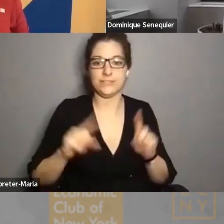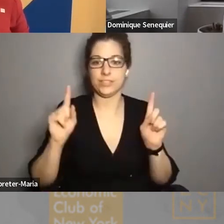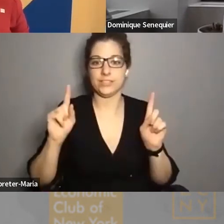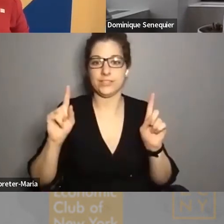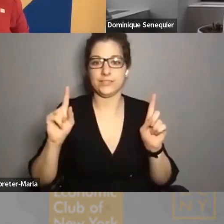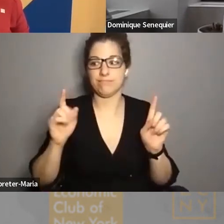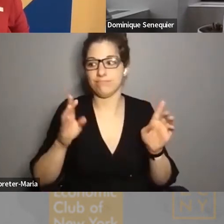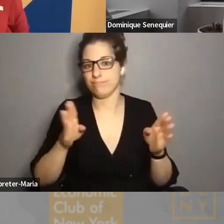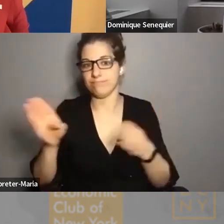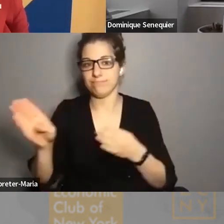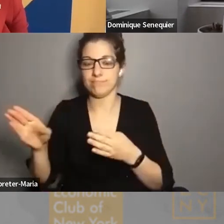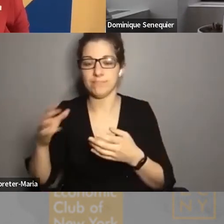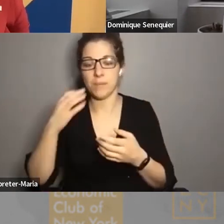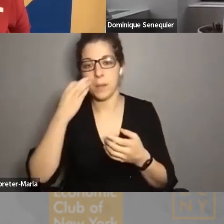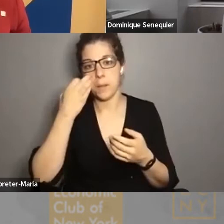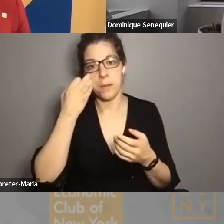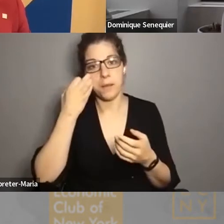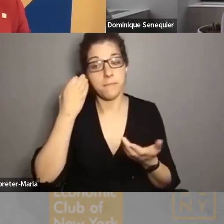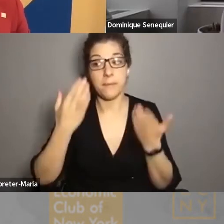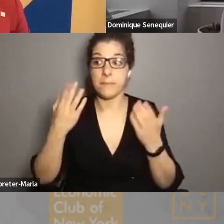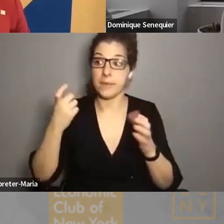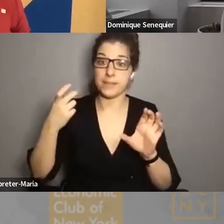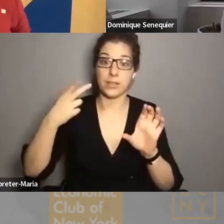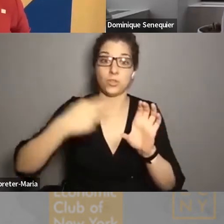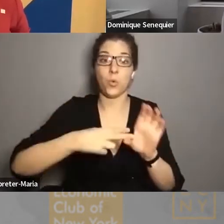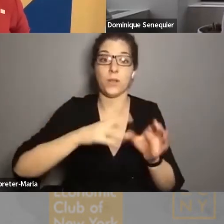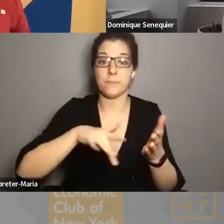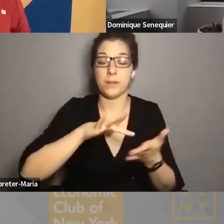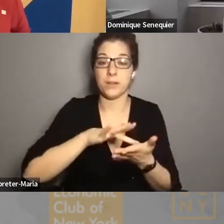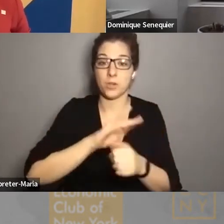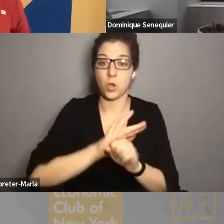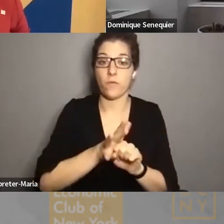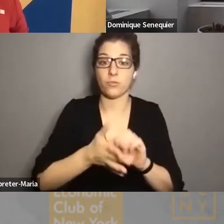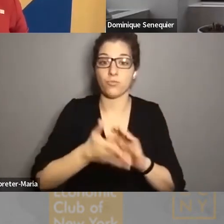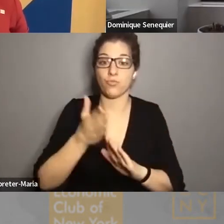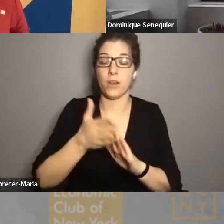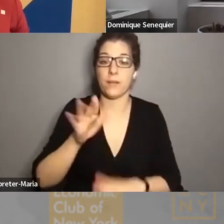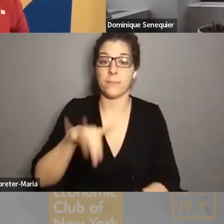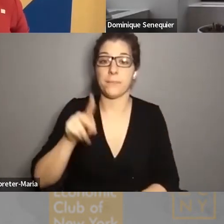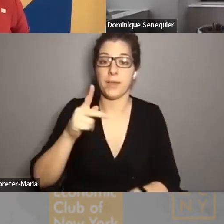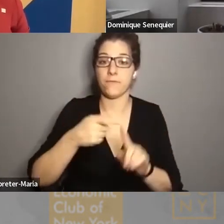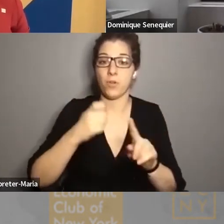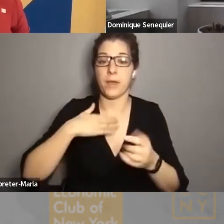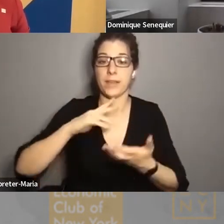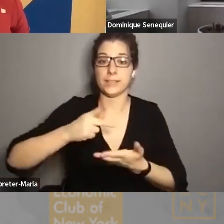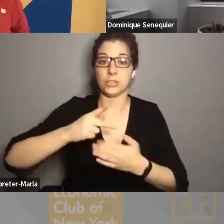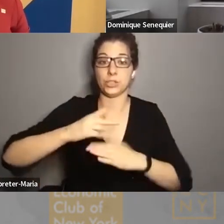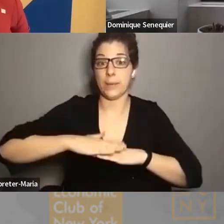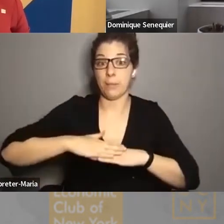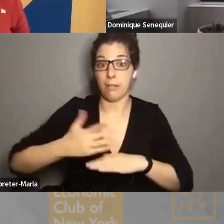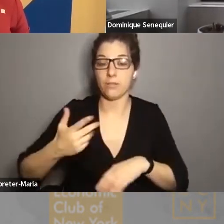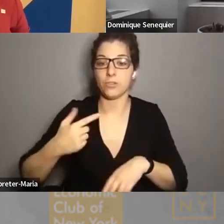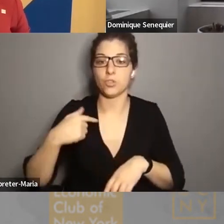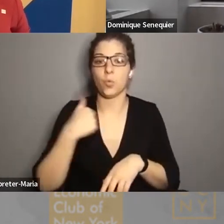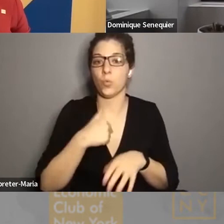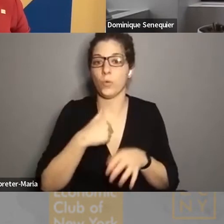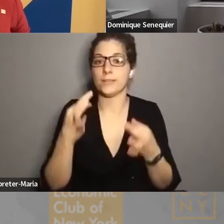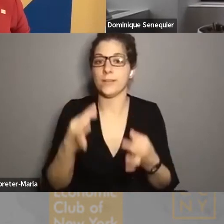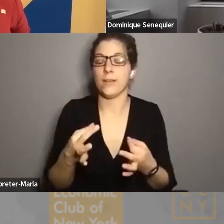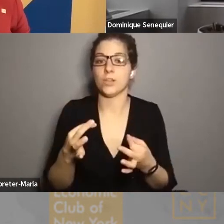different direction. And maybe it's because I joined in the middle of COVID and ran a bank from my kitchen table. So we actually decided